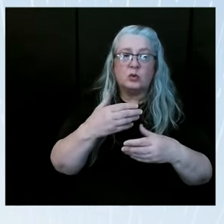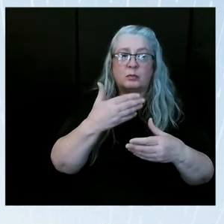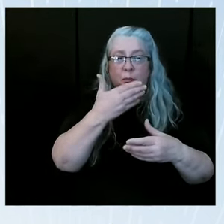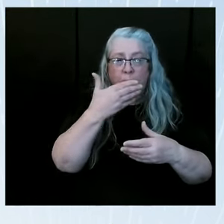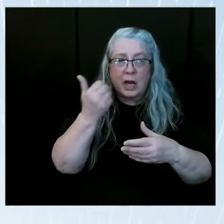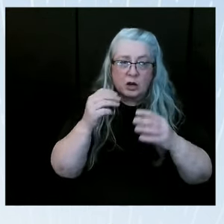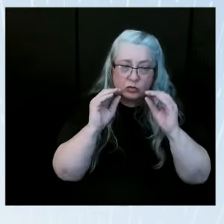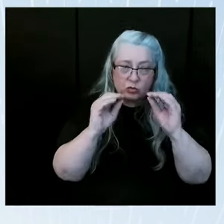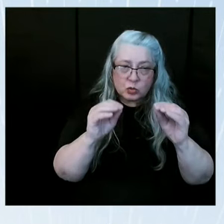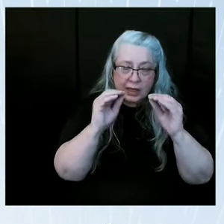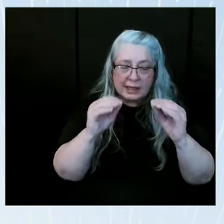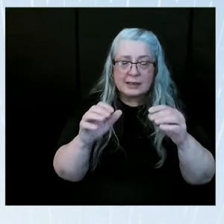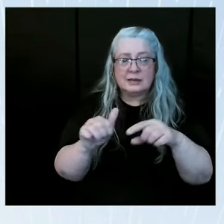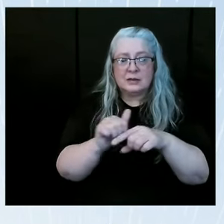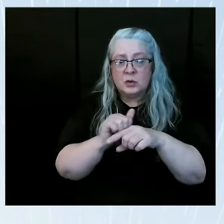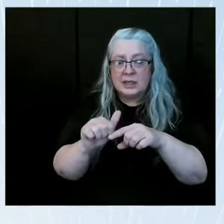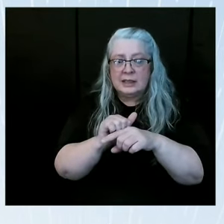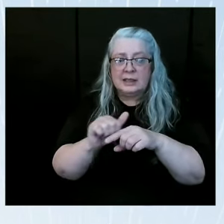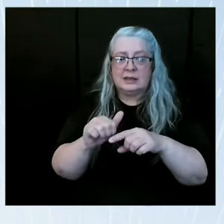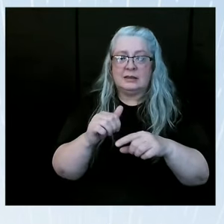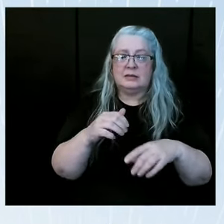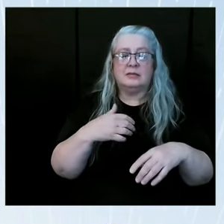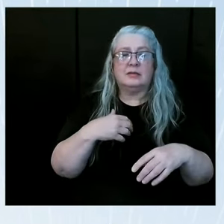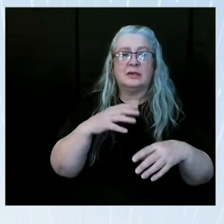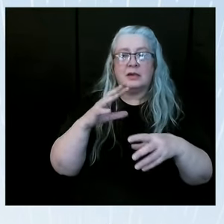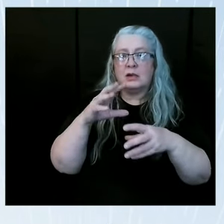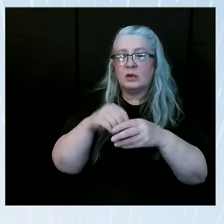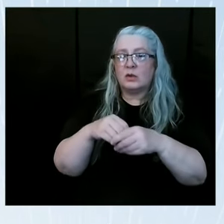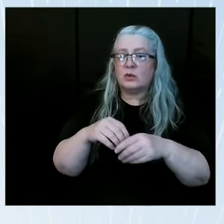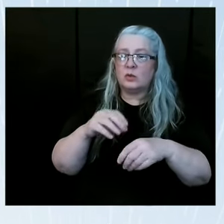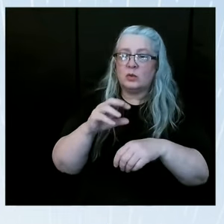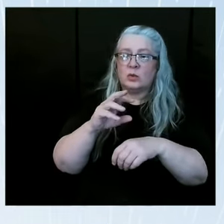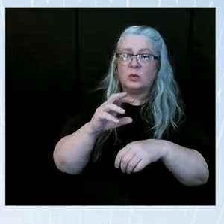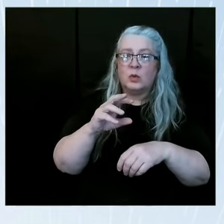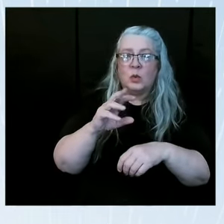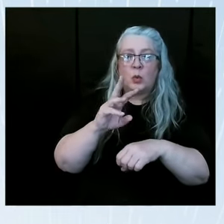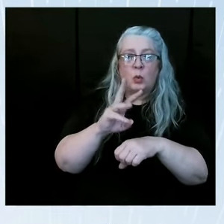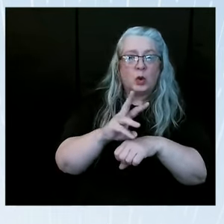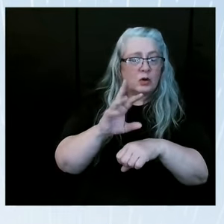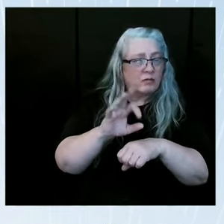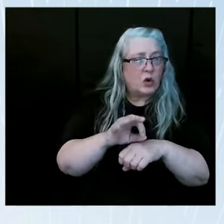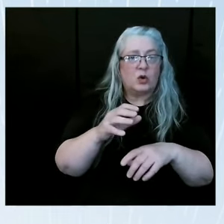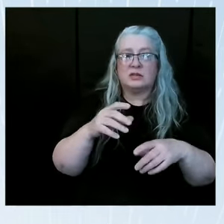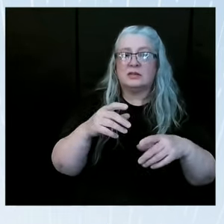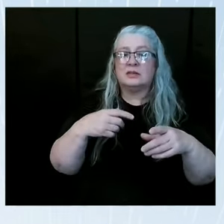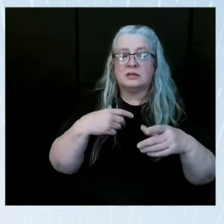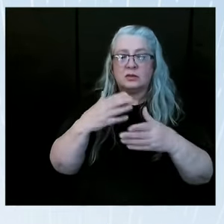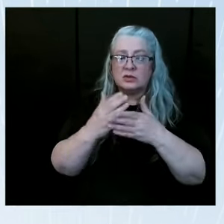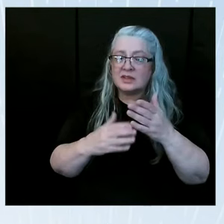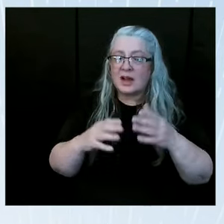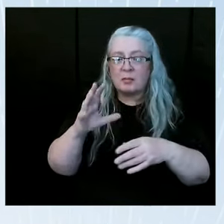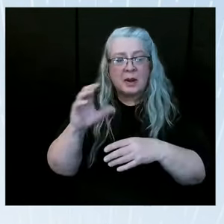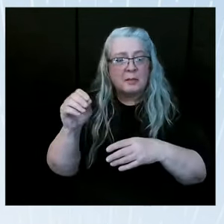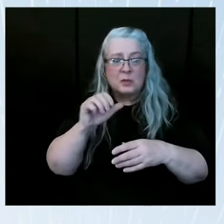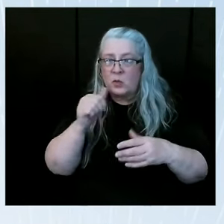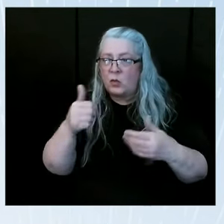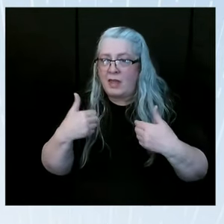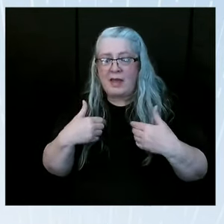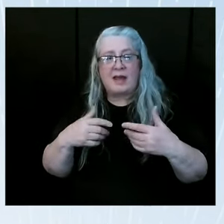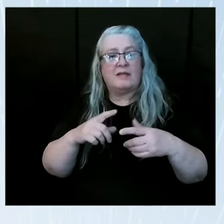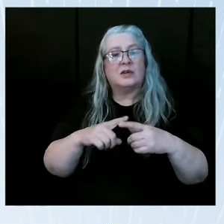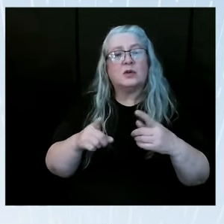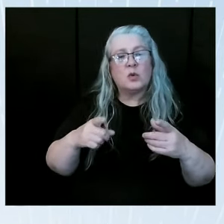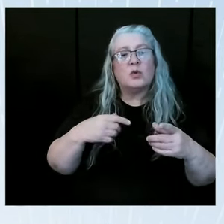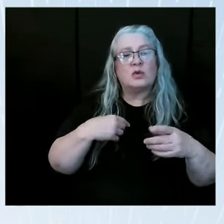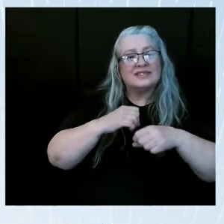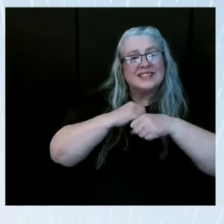materials to security guard services, to ensure that our contractors have safeguards in place to monitor compliance, to take